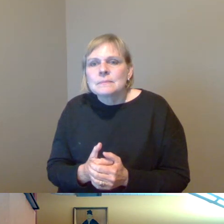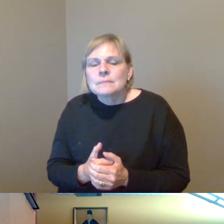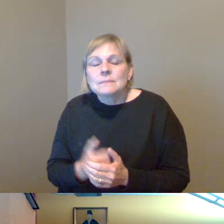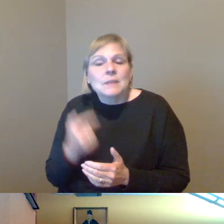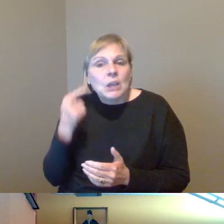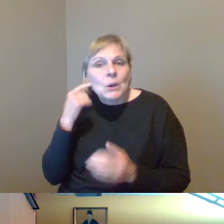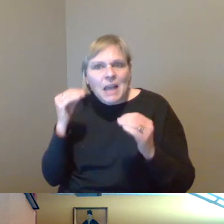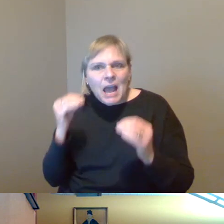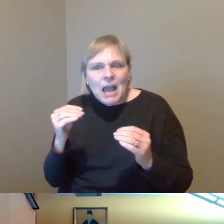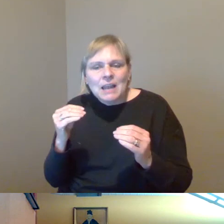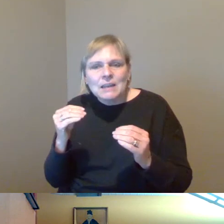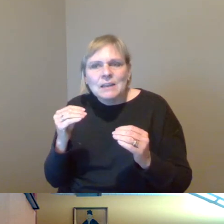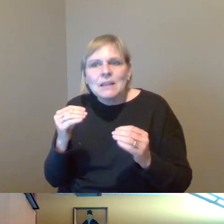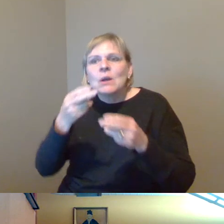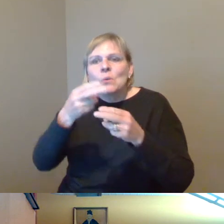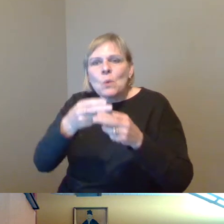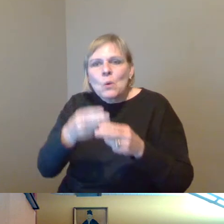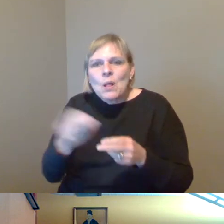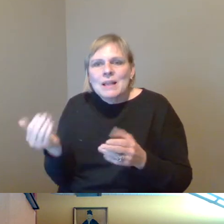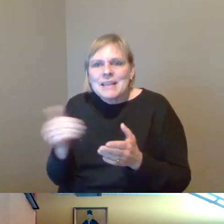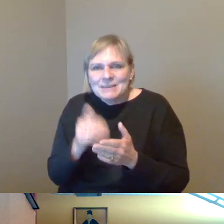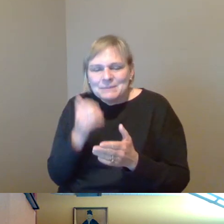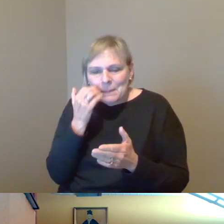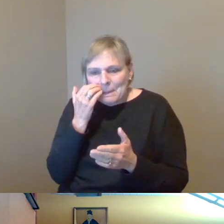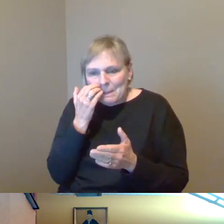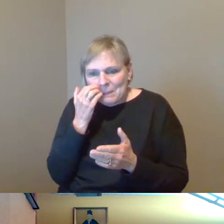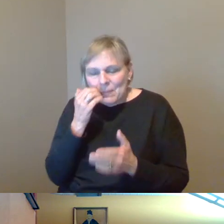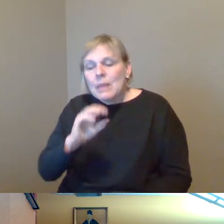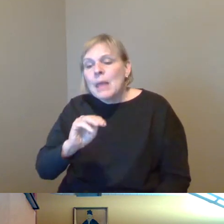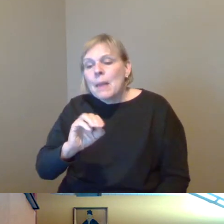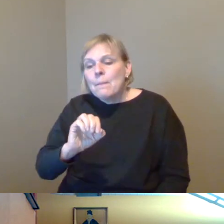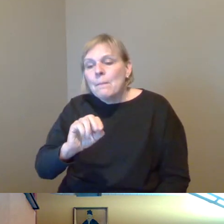Hearing none, let's go through the roll call. Mandy?